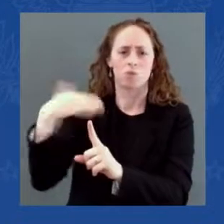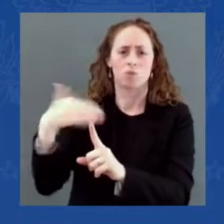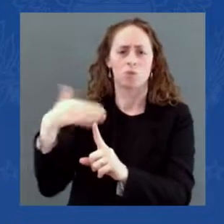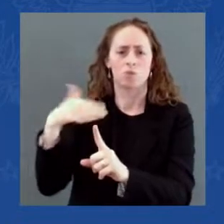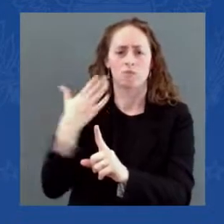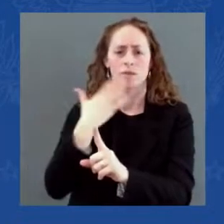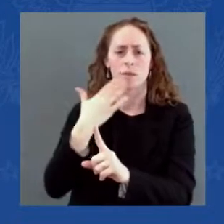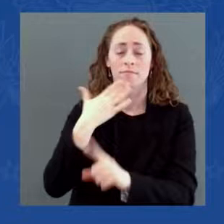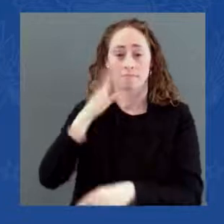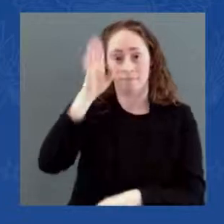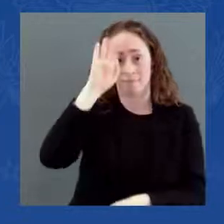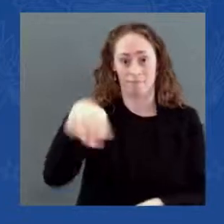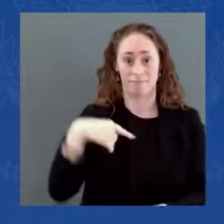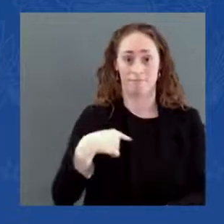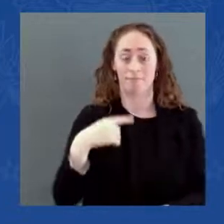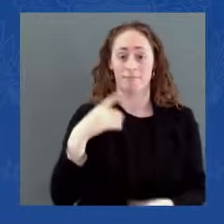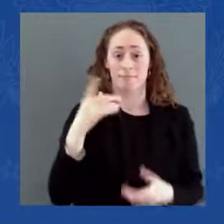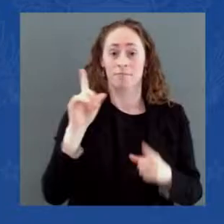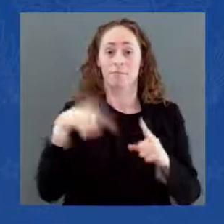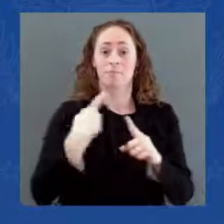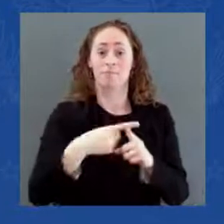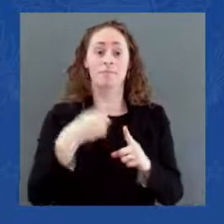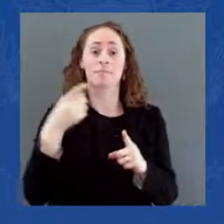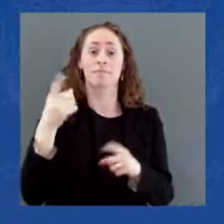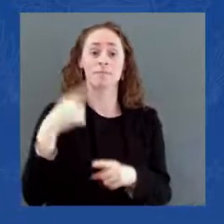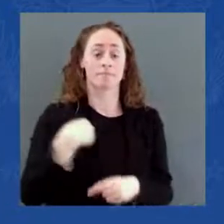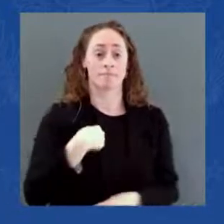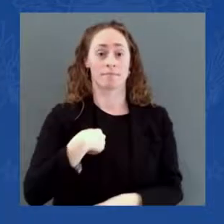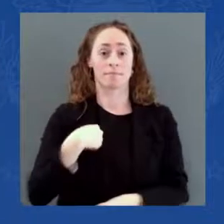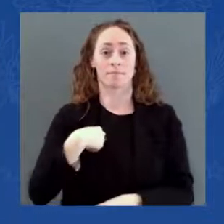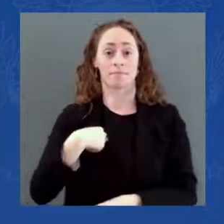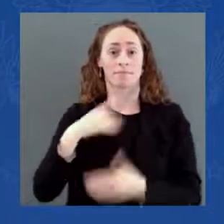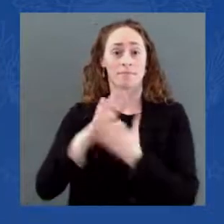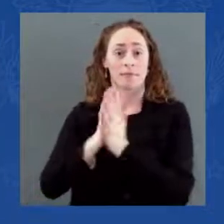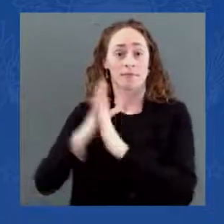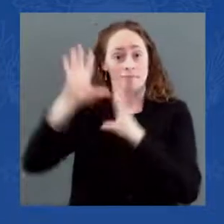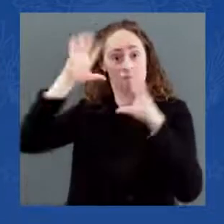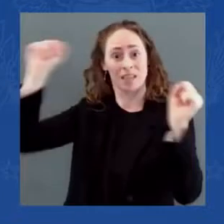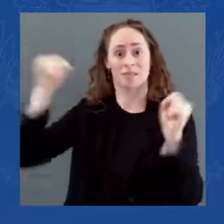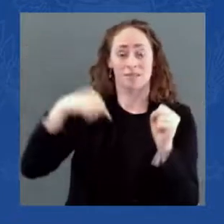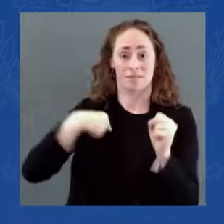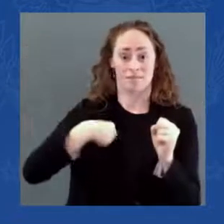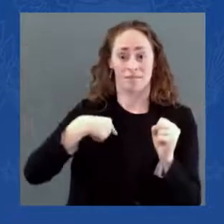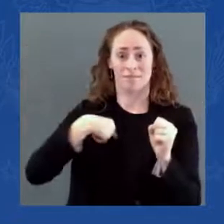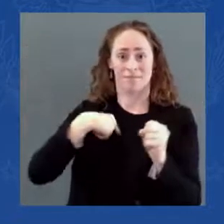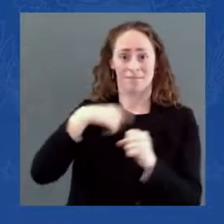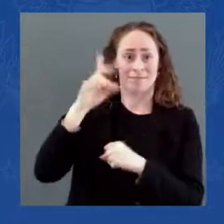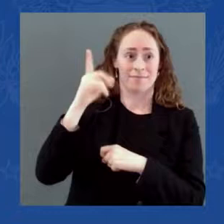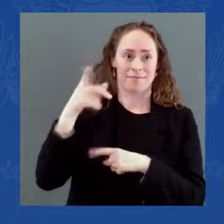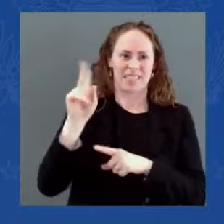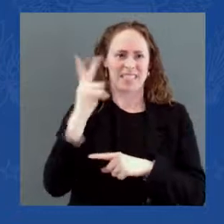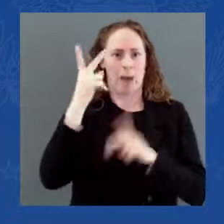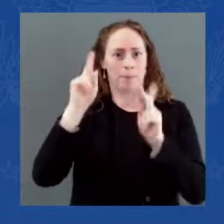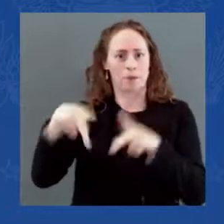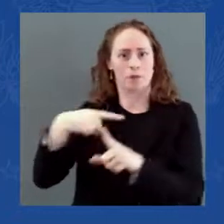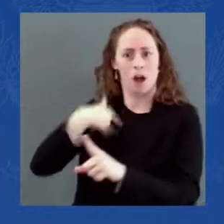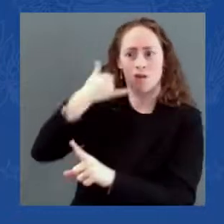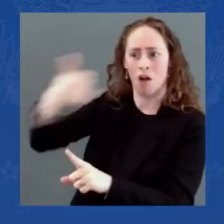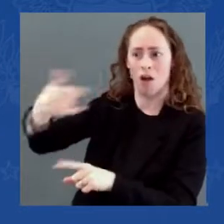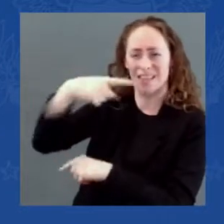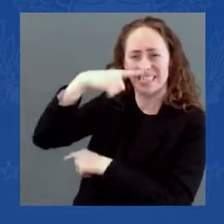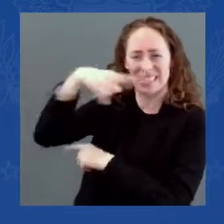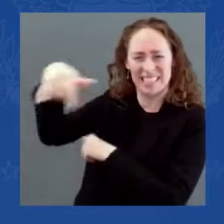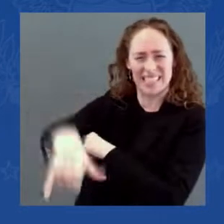The second call I made. It's because when I was vice president, I got to know Dr. Collins really well when I was given the opportunity